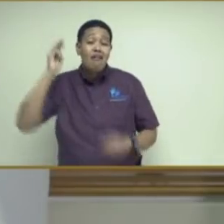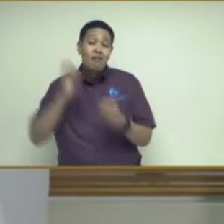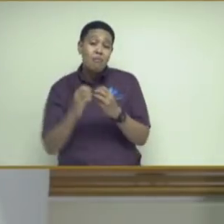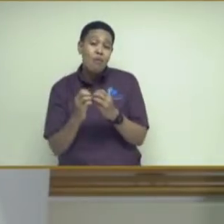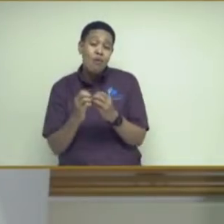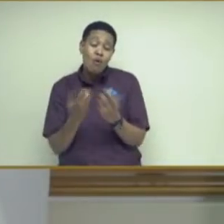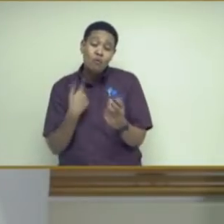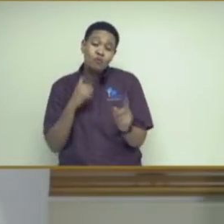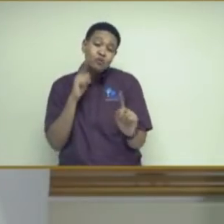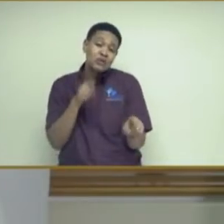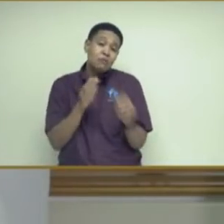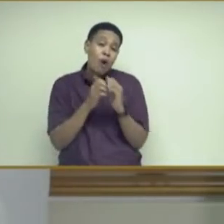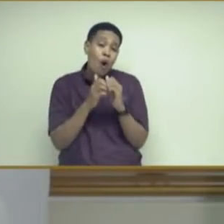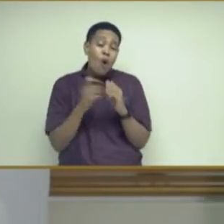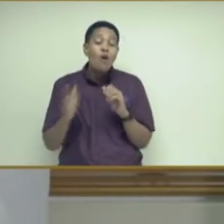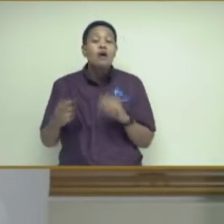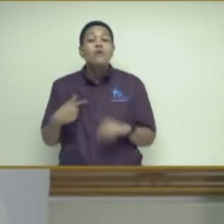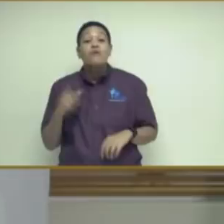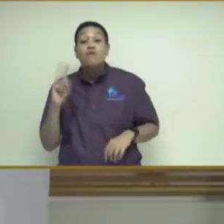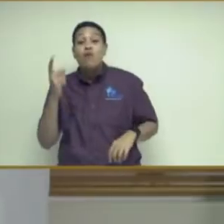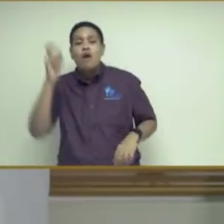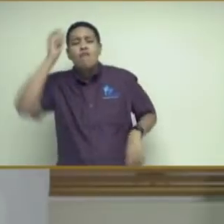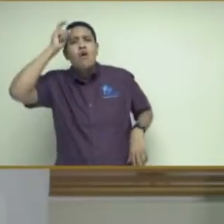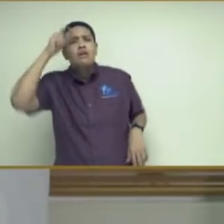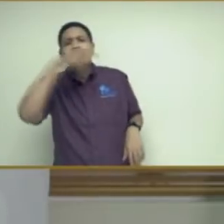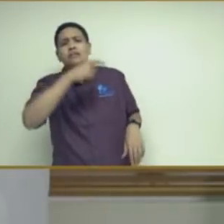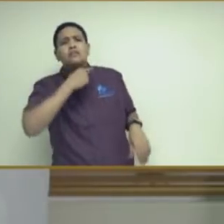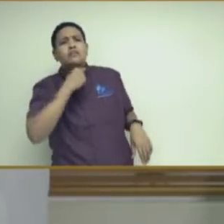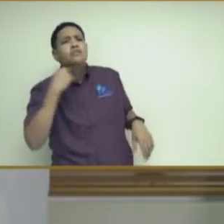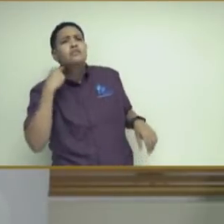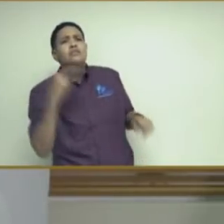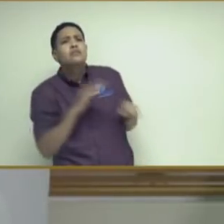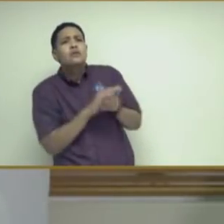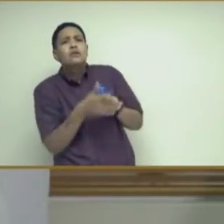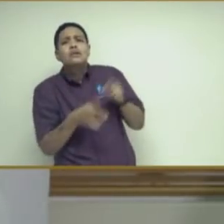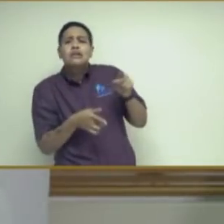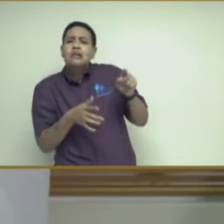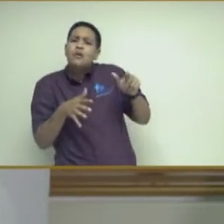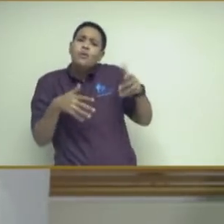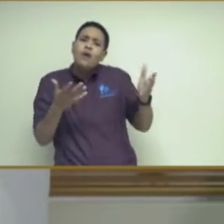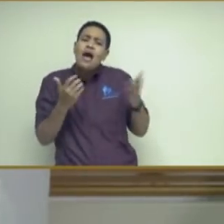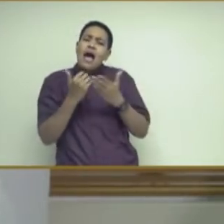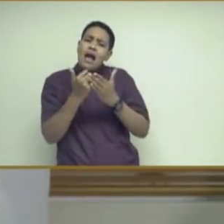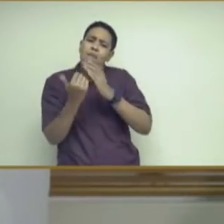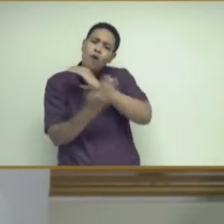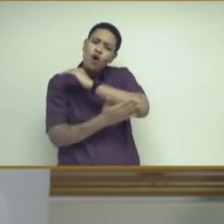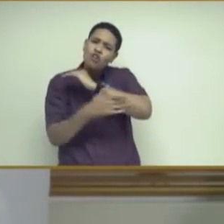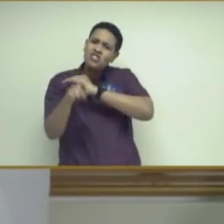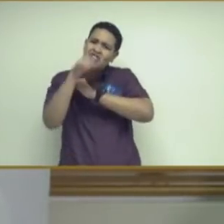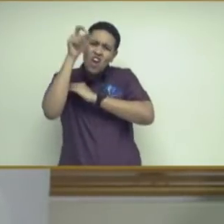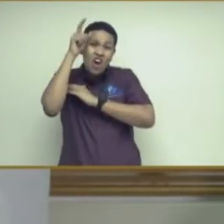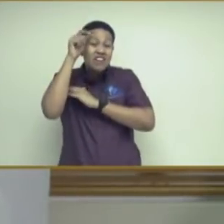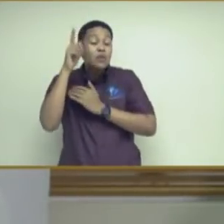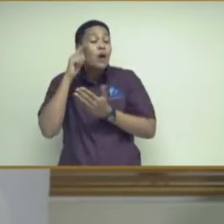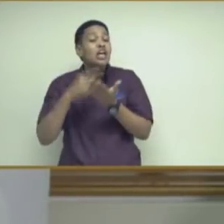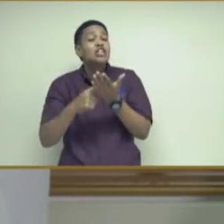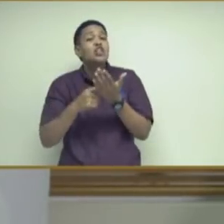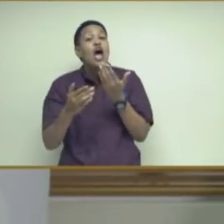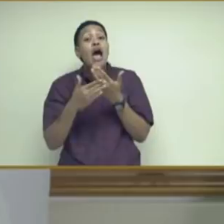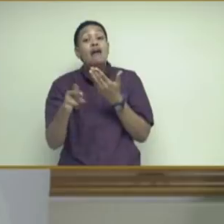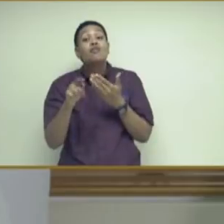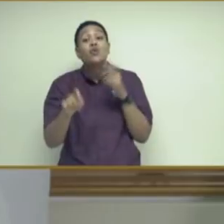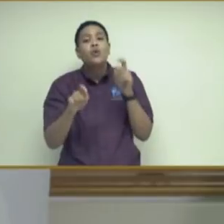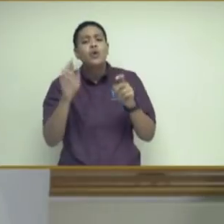to, first of all, we have to understand the threat and help the country to understand it, which is why the discussions after these questions will